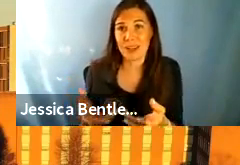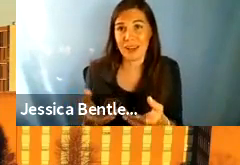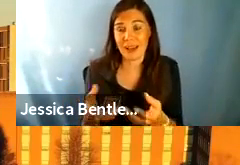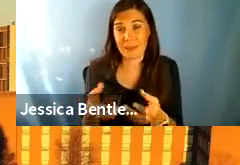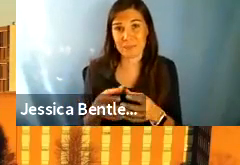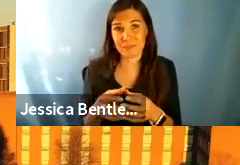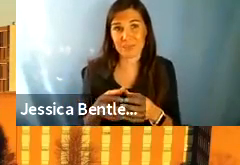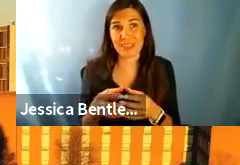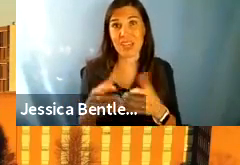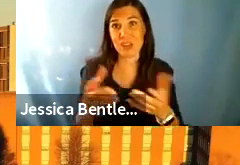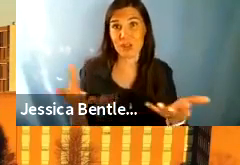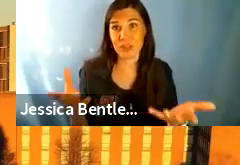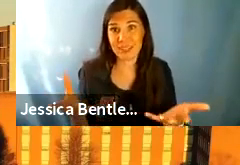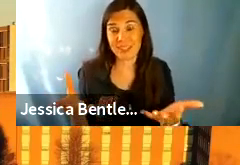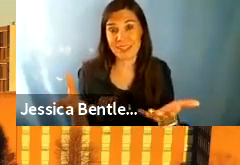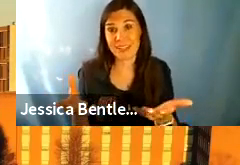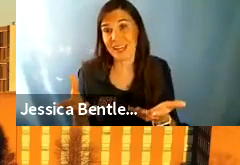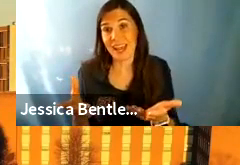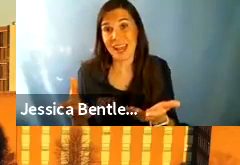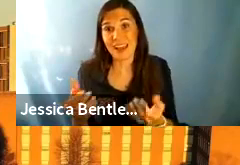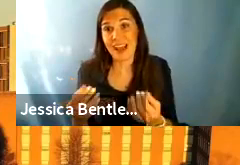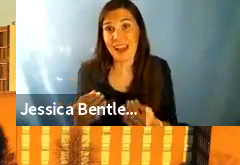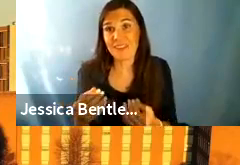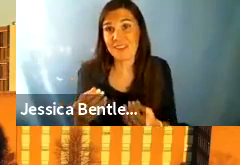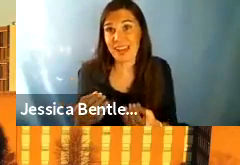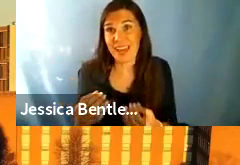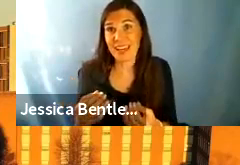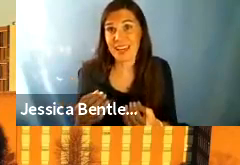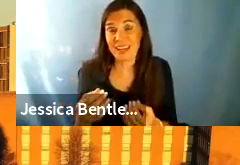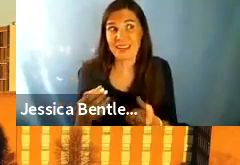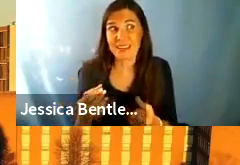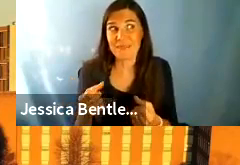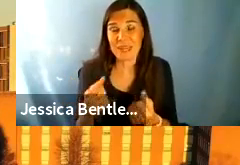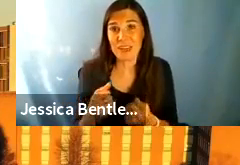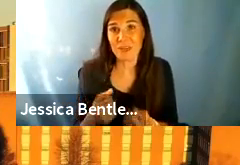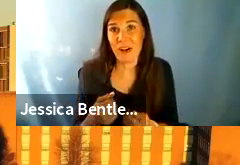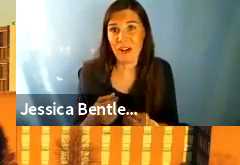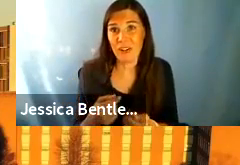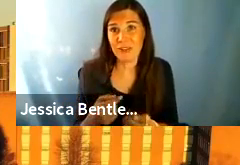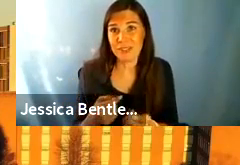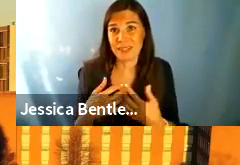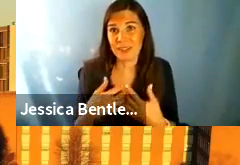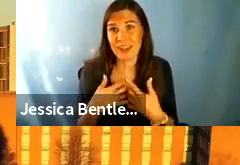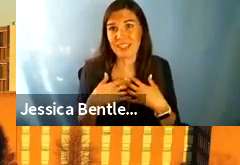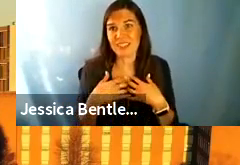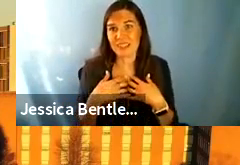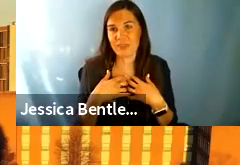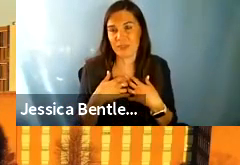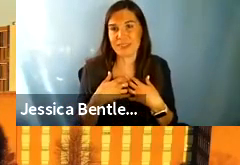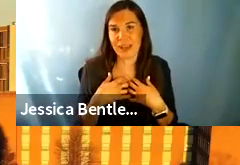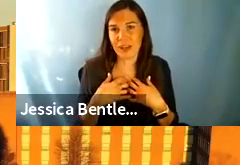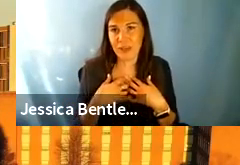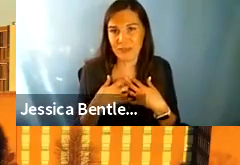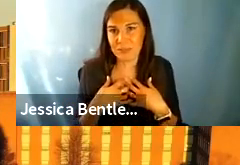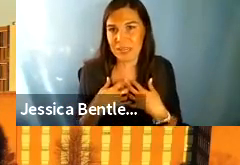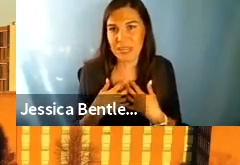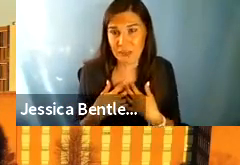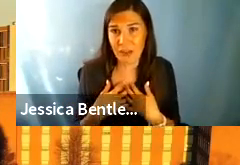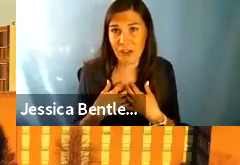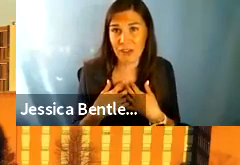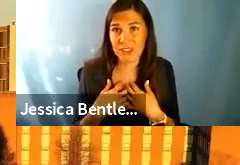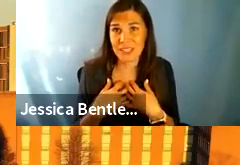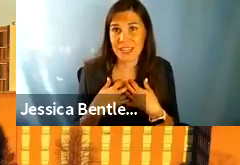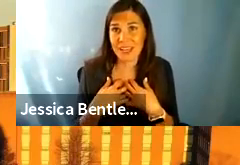job that you've landed. And I have to say, being involved, if I can just say for myself,